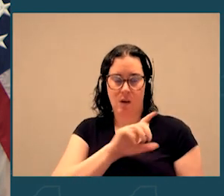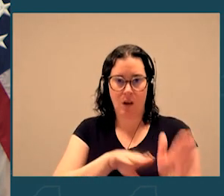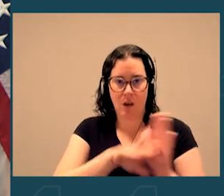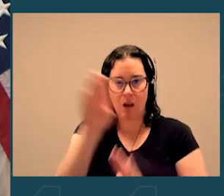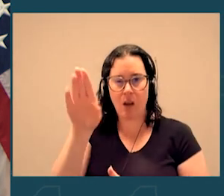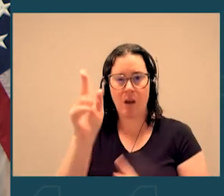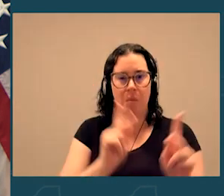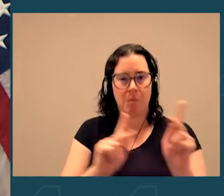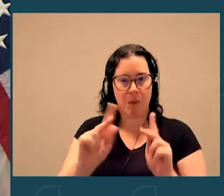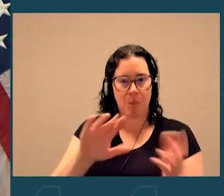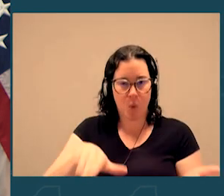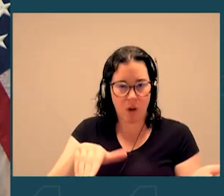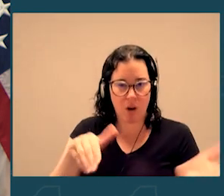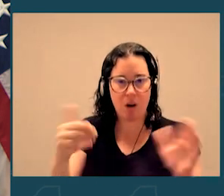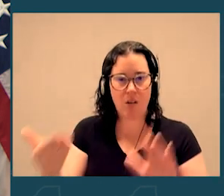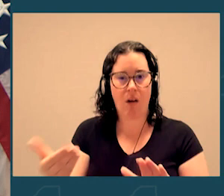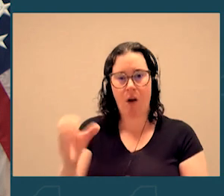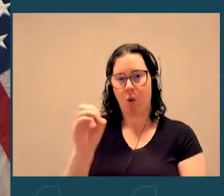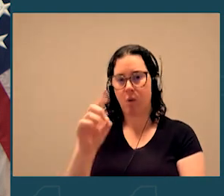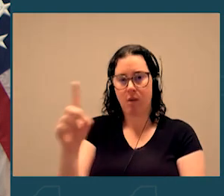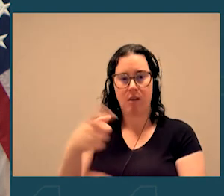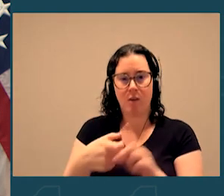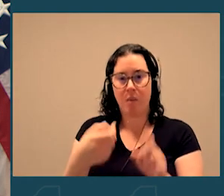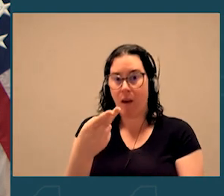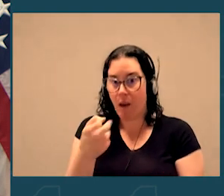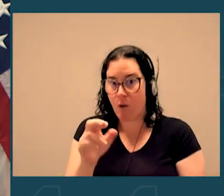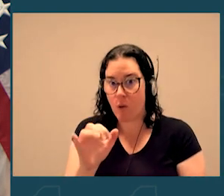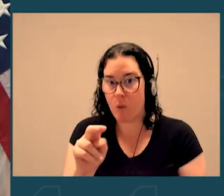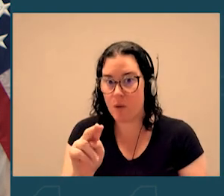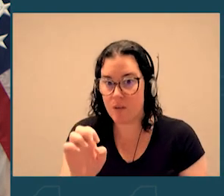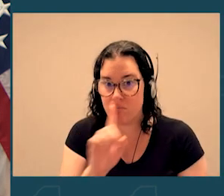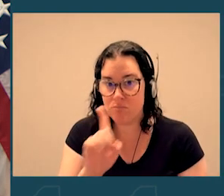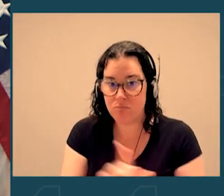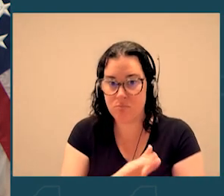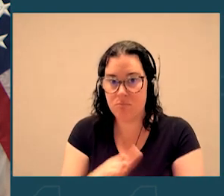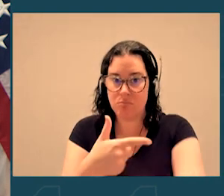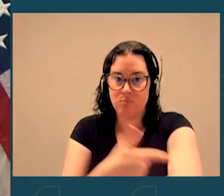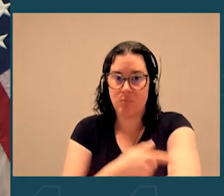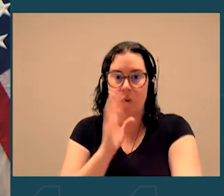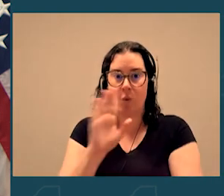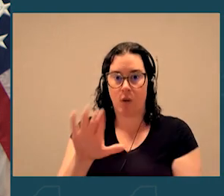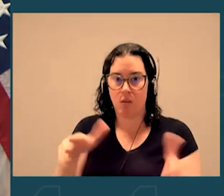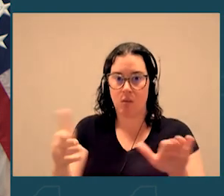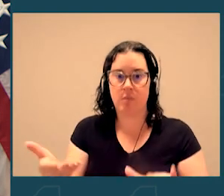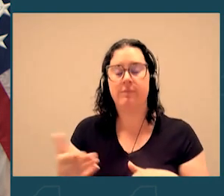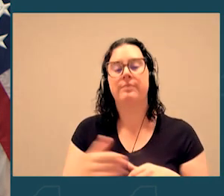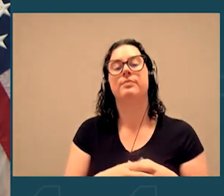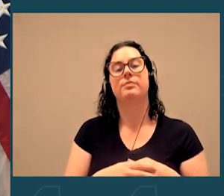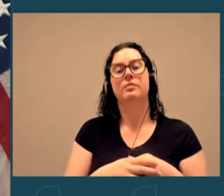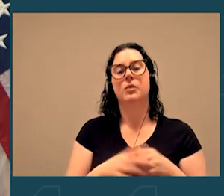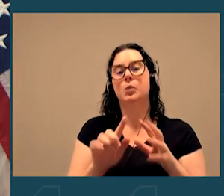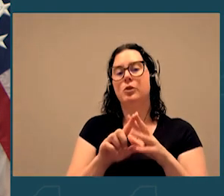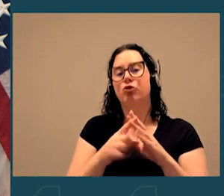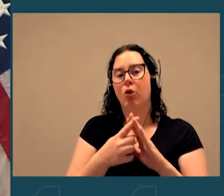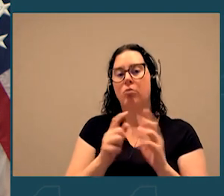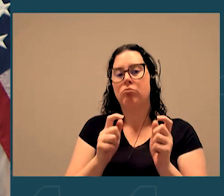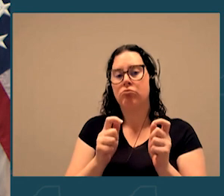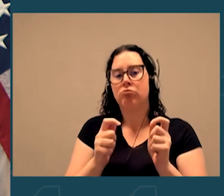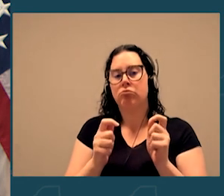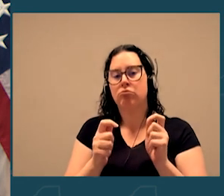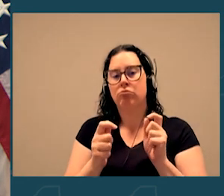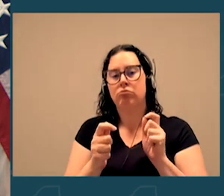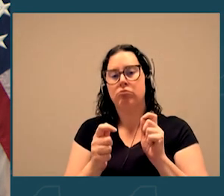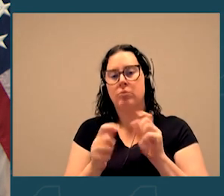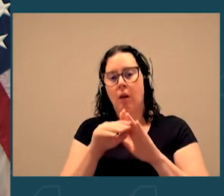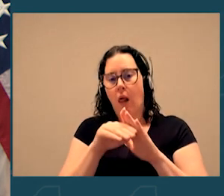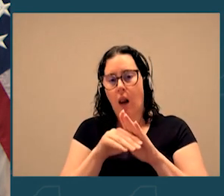in Hamburg? Yeah, it was happening 12, 15 years ago. We started turning the corner. And then COVID just hit